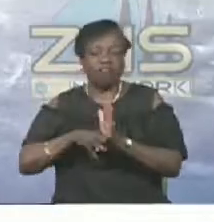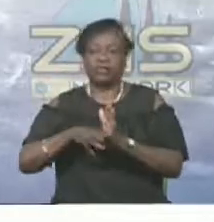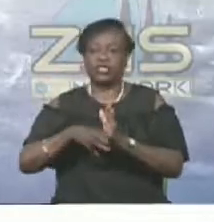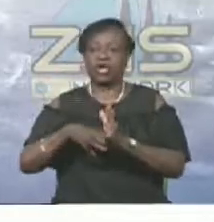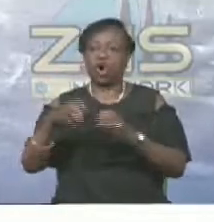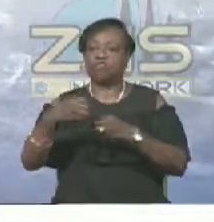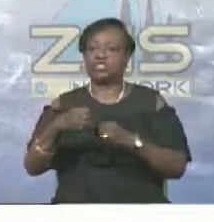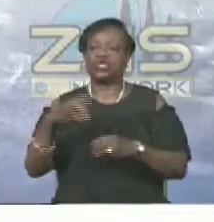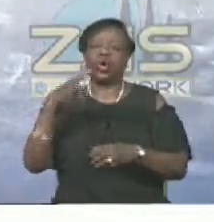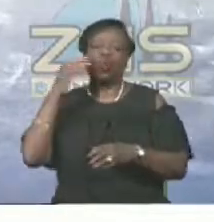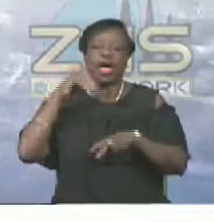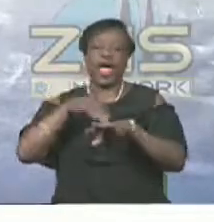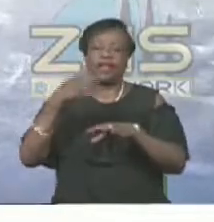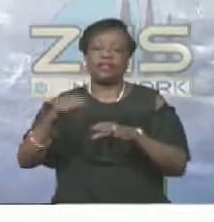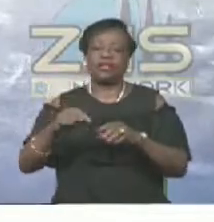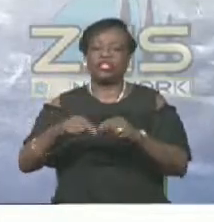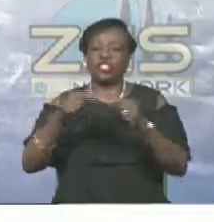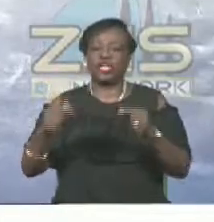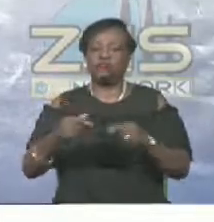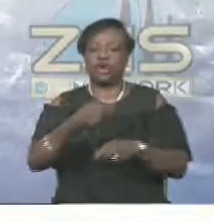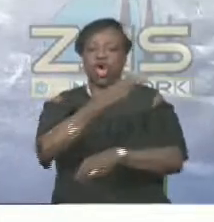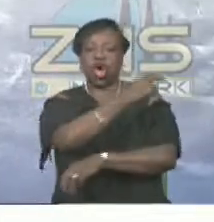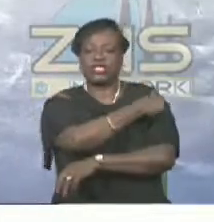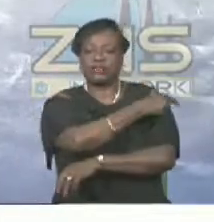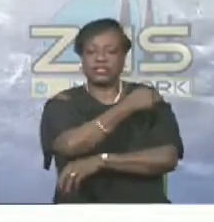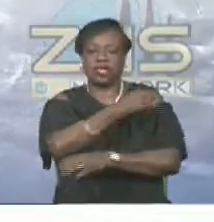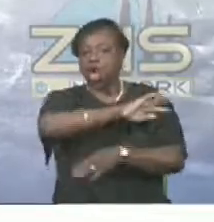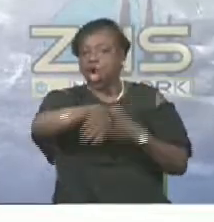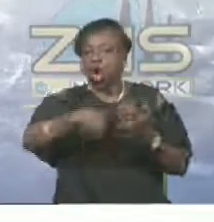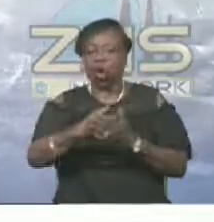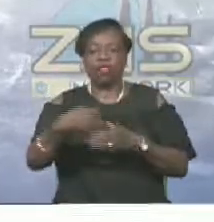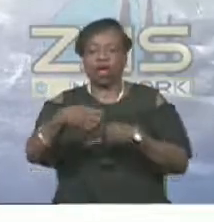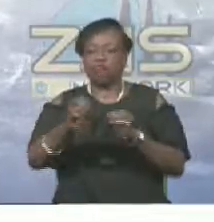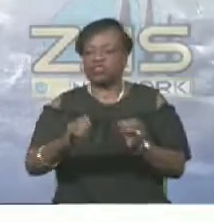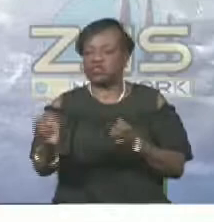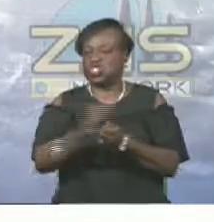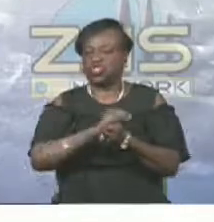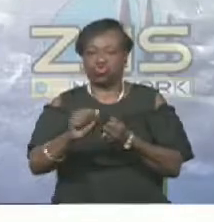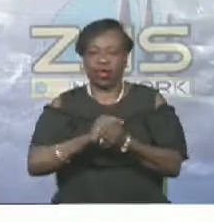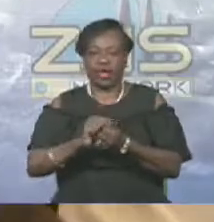this time, and all the ministers' offices were destroyed. Then we went on